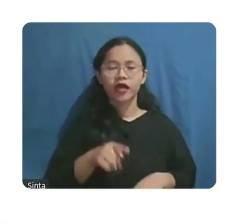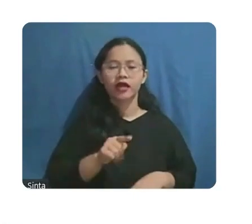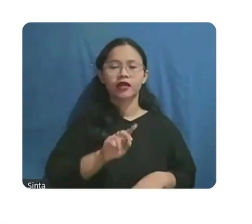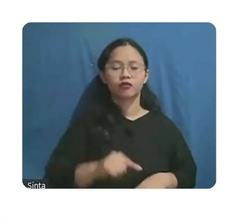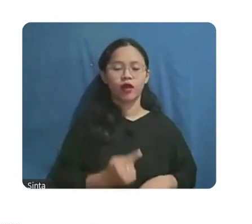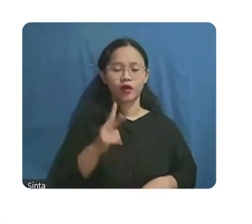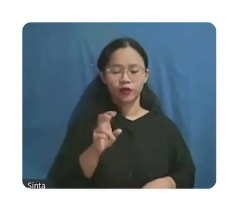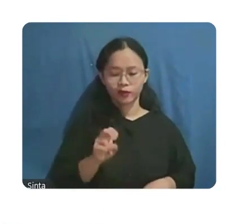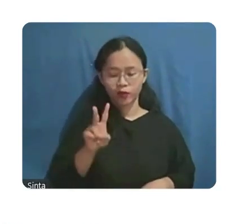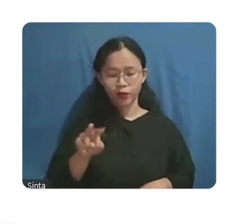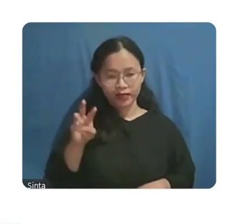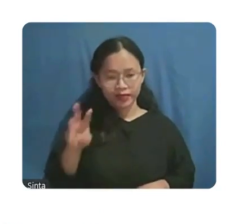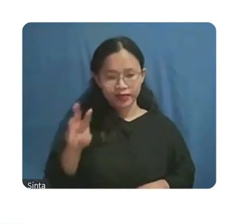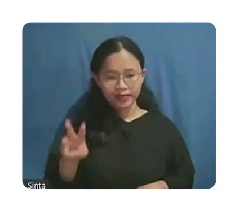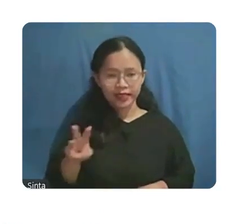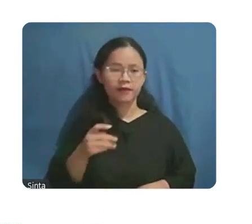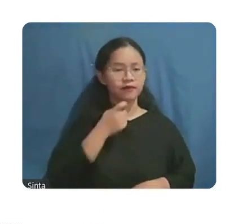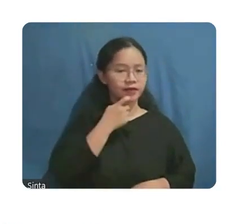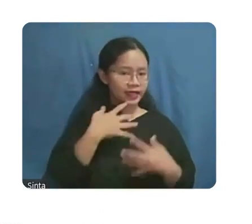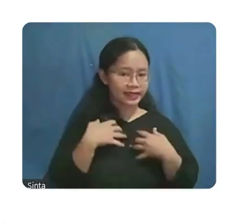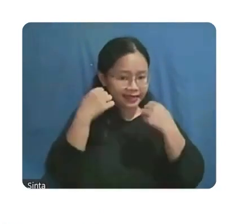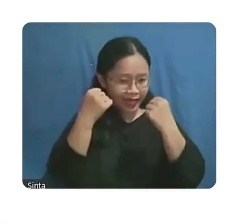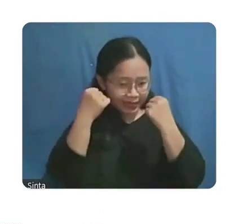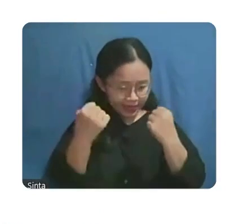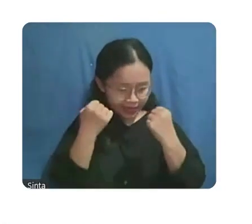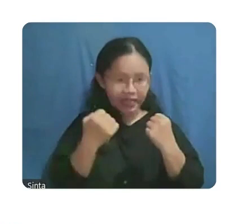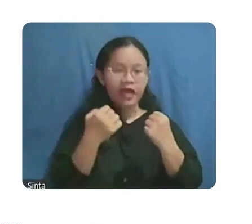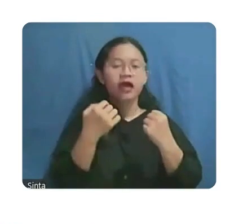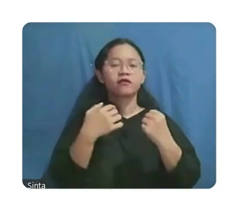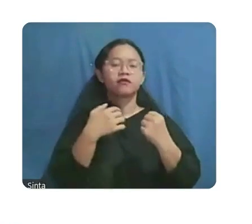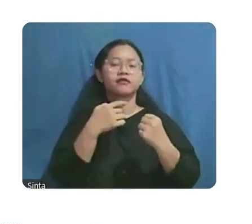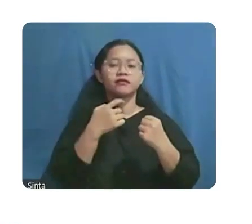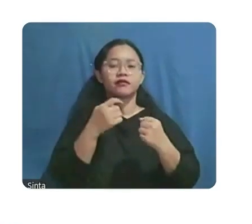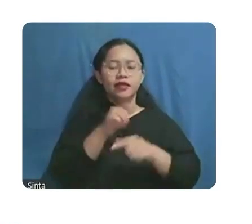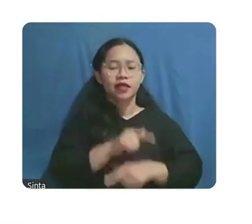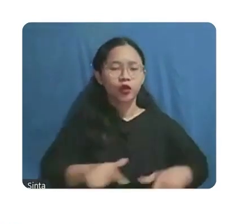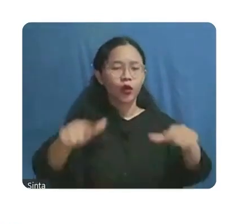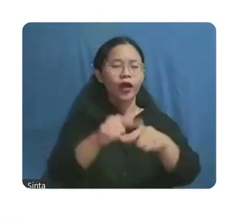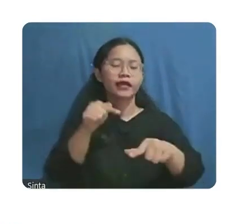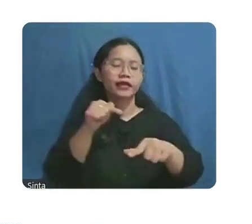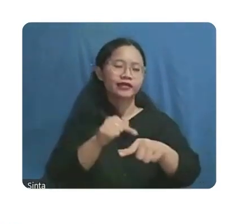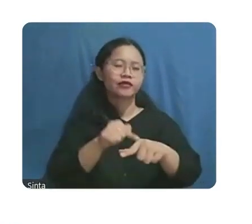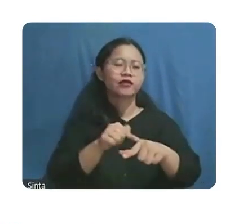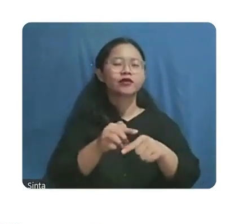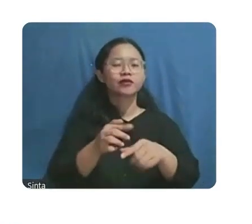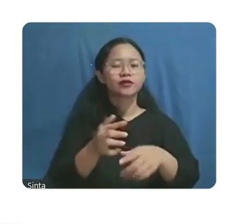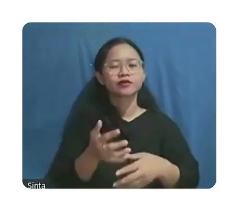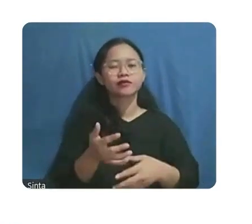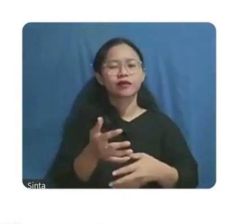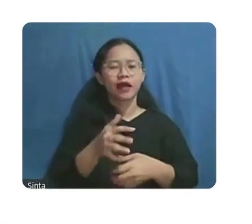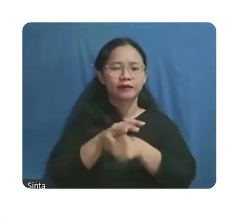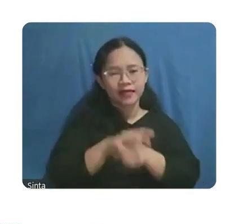on health, it is said that environmental health is intended to a healthy